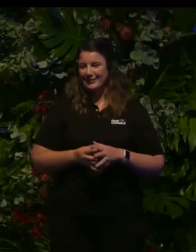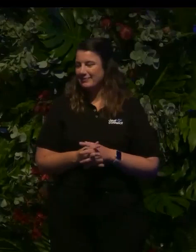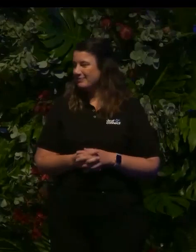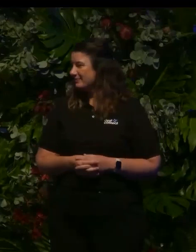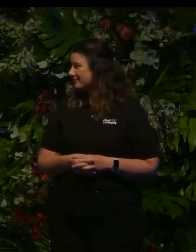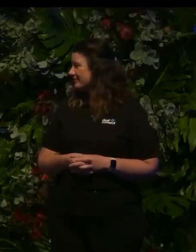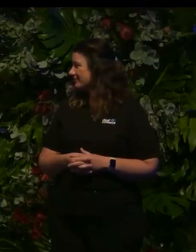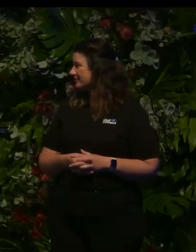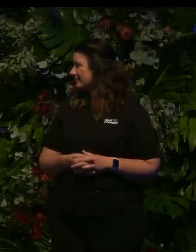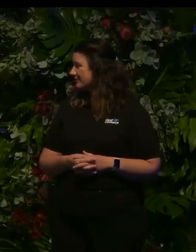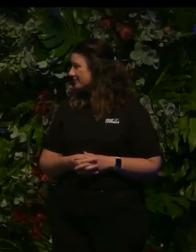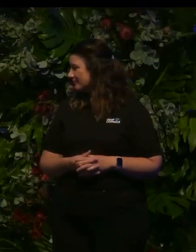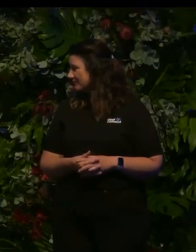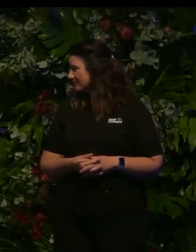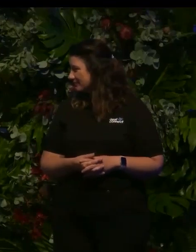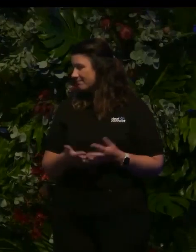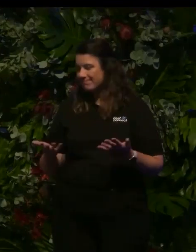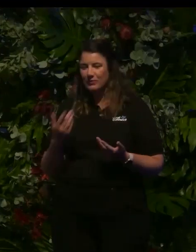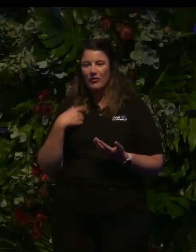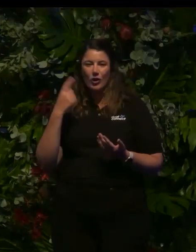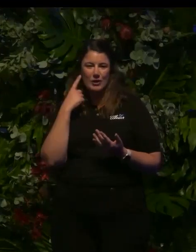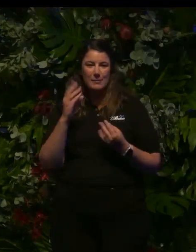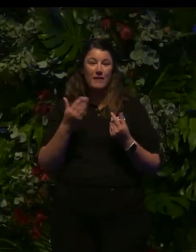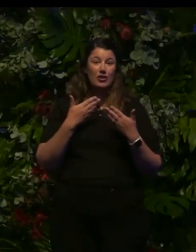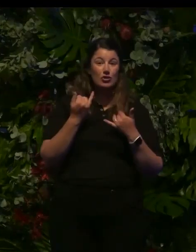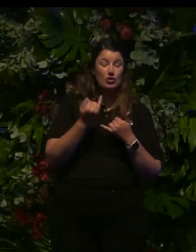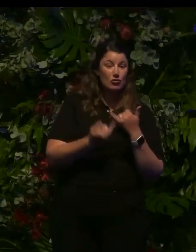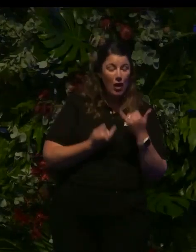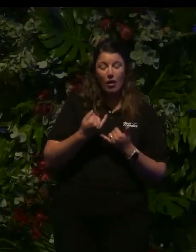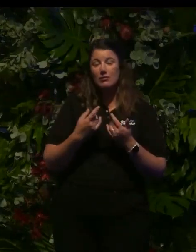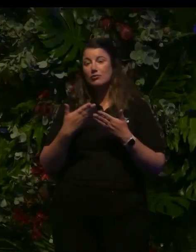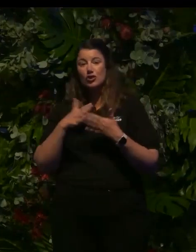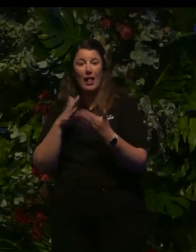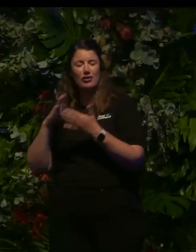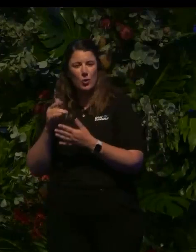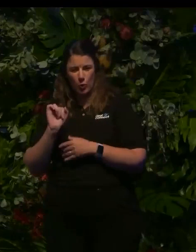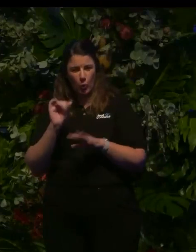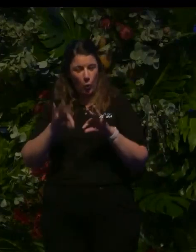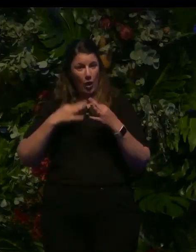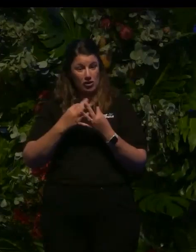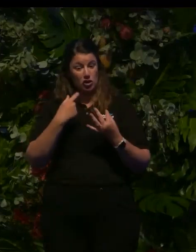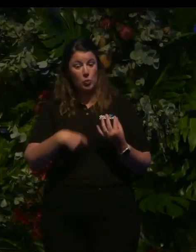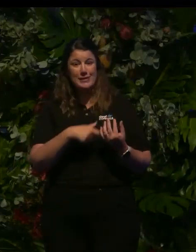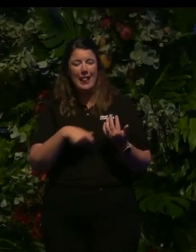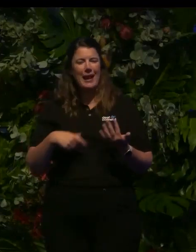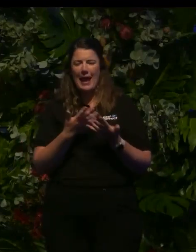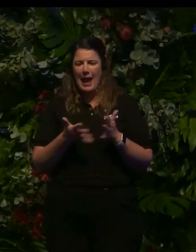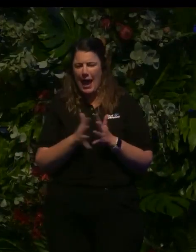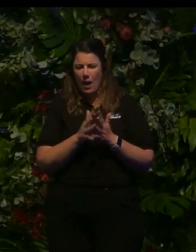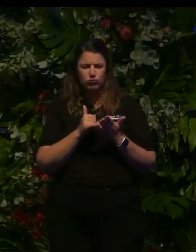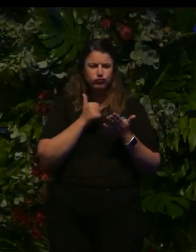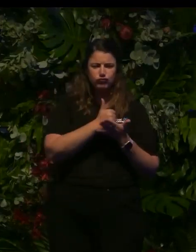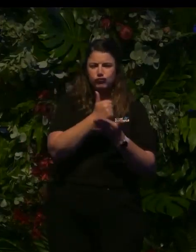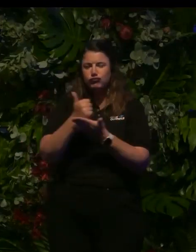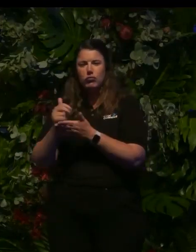So, Maria, obviously we've heard about some of the challenges and struggles. So how does your organization in Switzerland sort of help